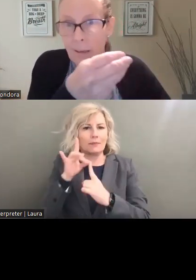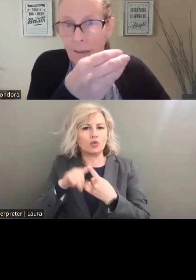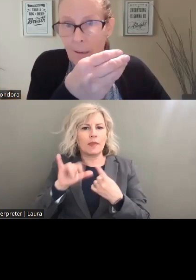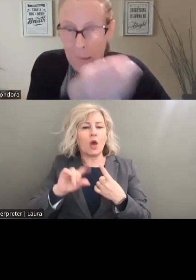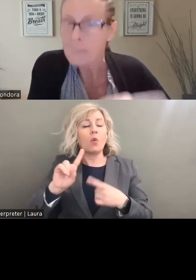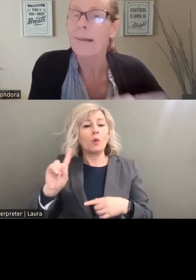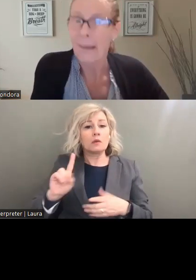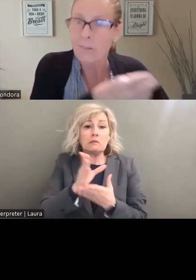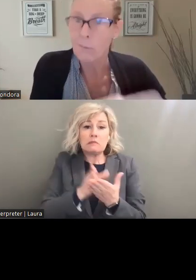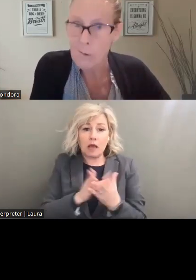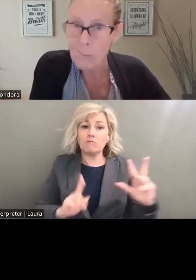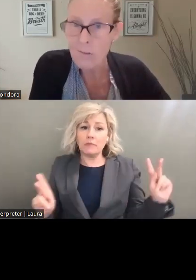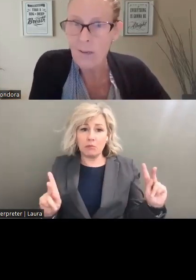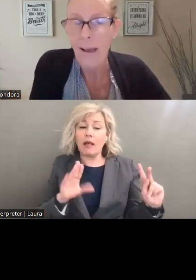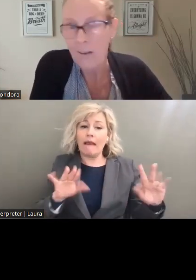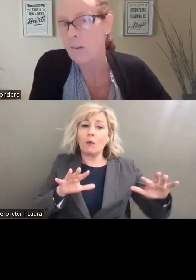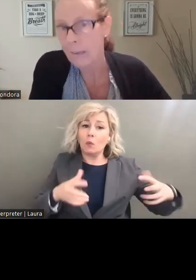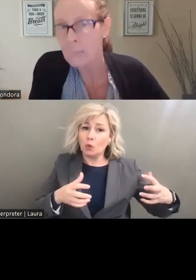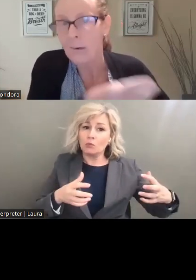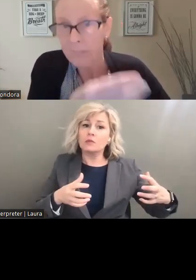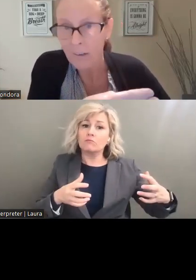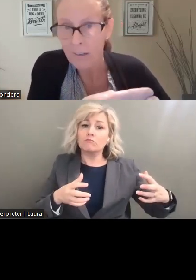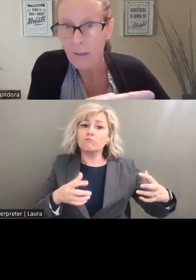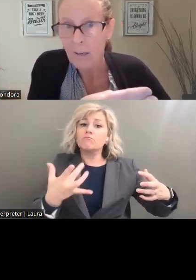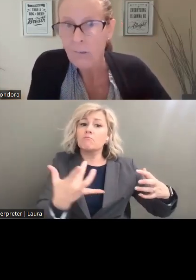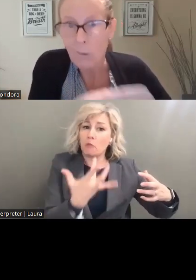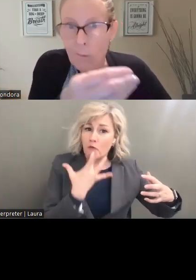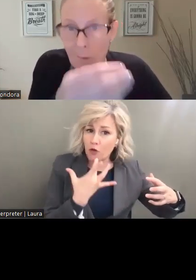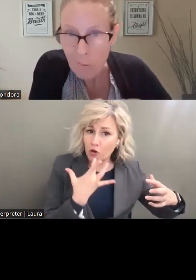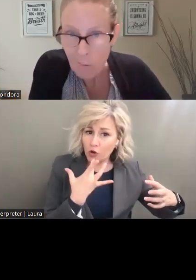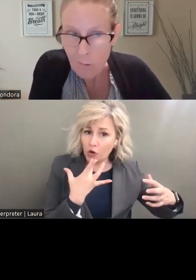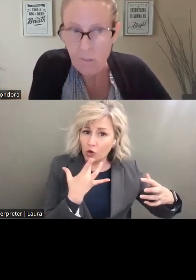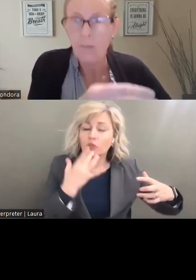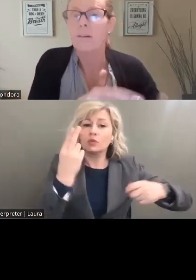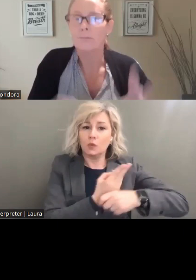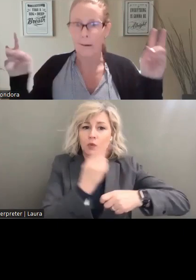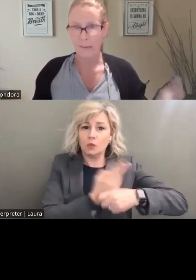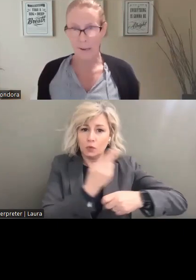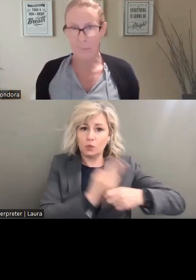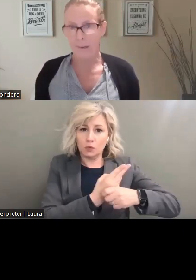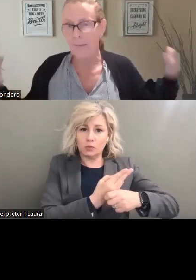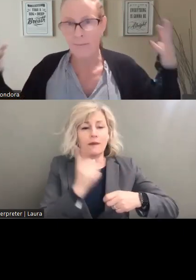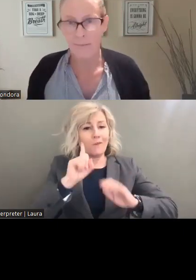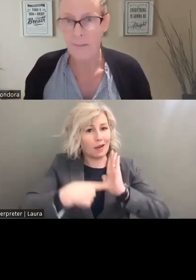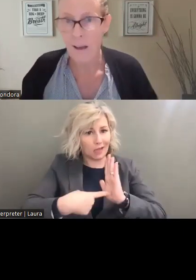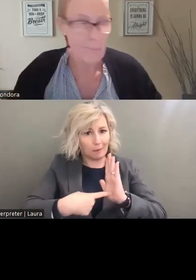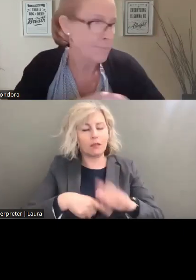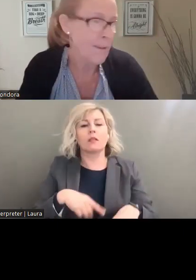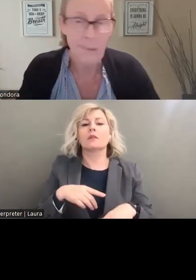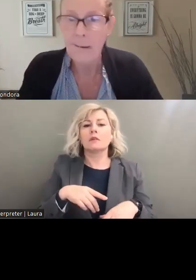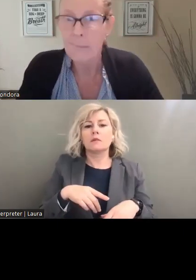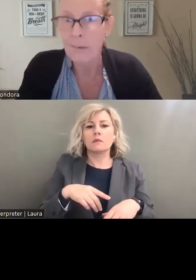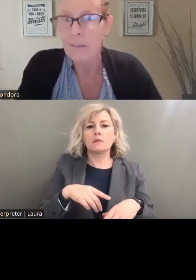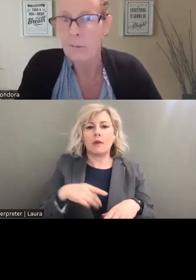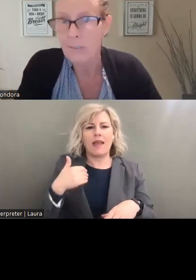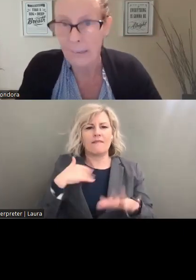some people and groups actually prefer to use, for example, I have